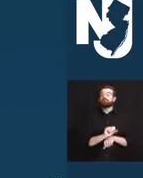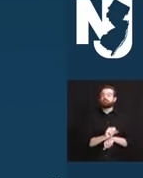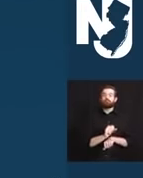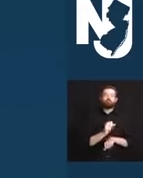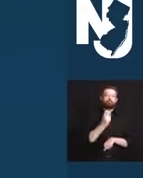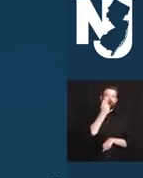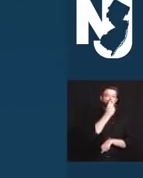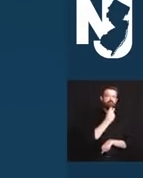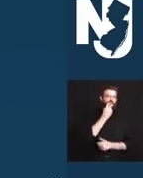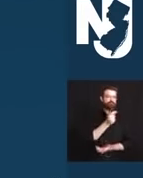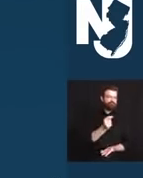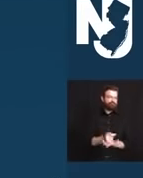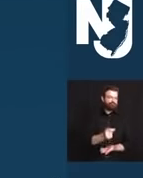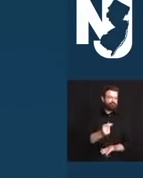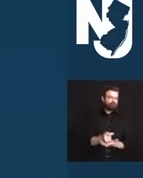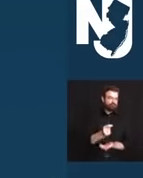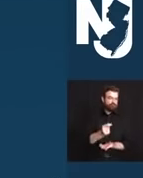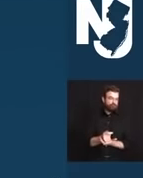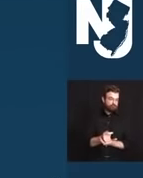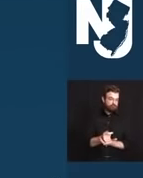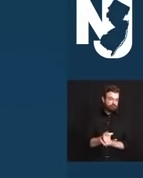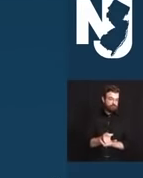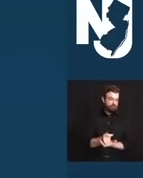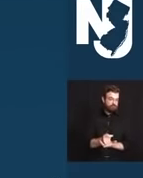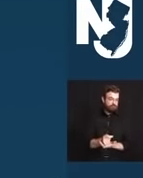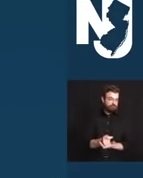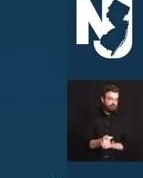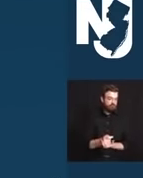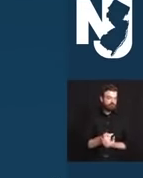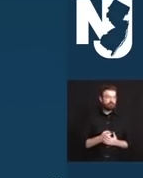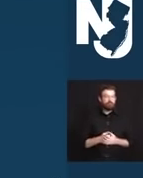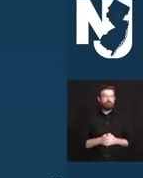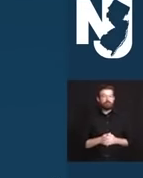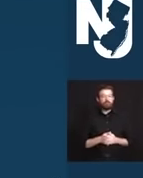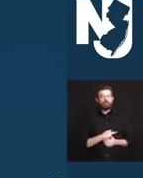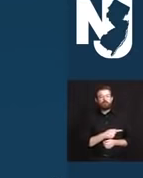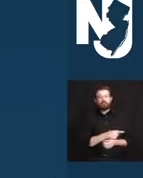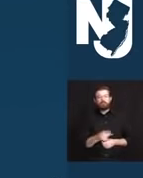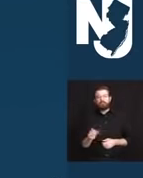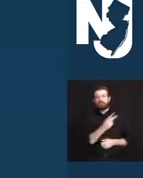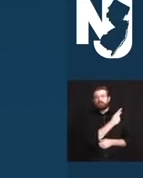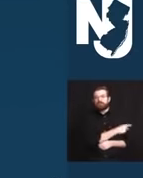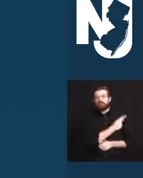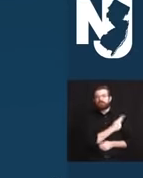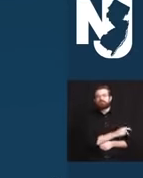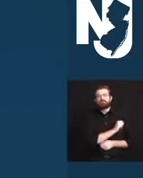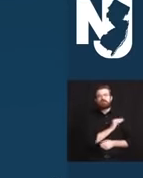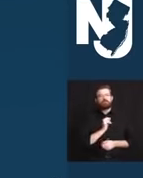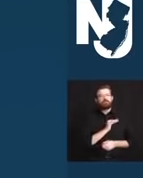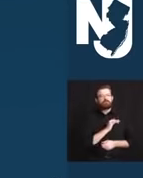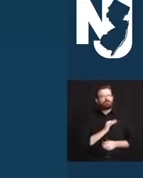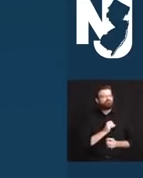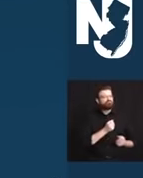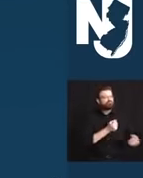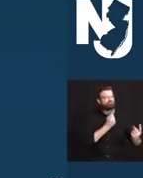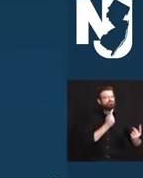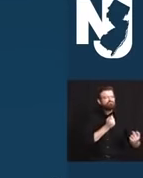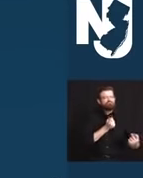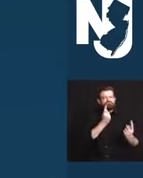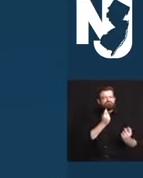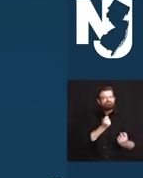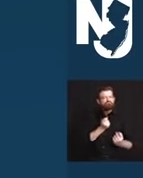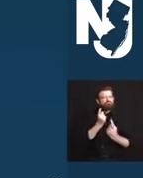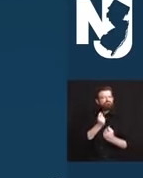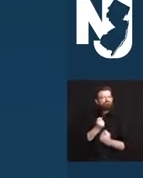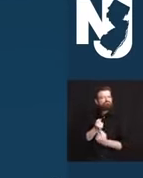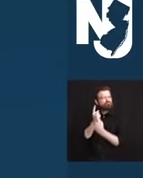Center and was known for his compassionate nature with patients and colleagues. But most important to Martin was his family,